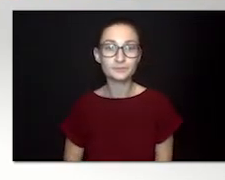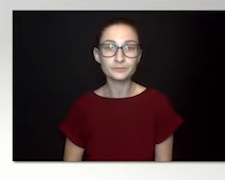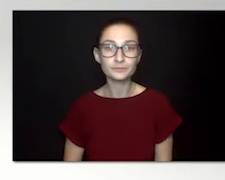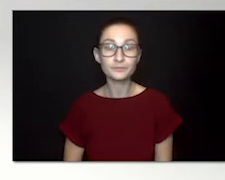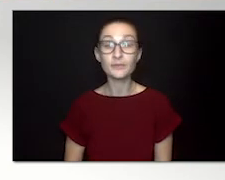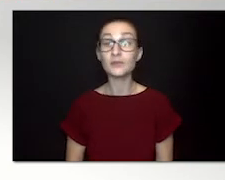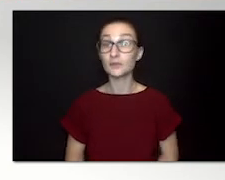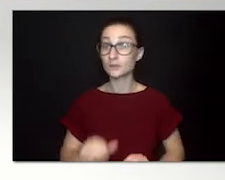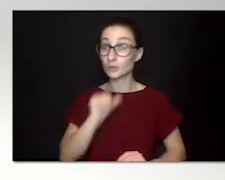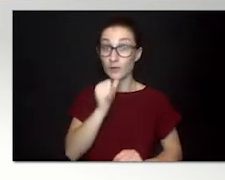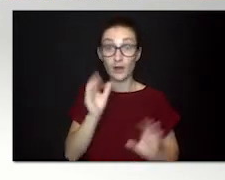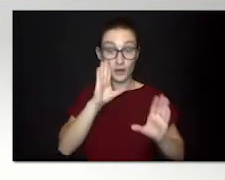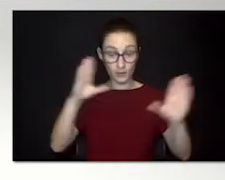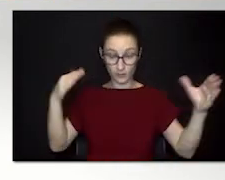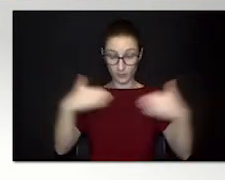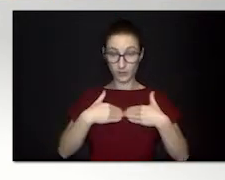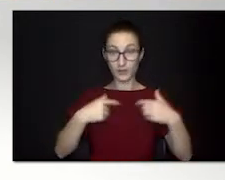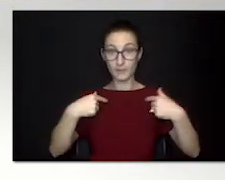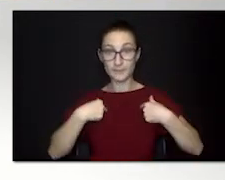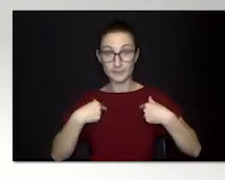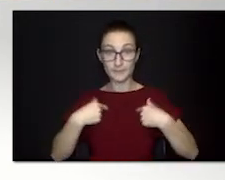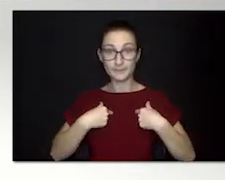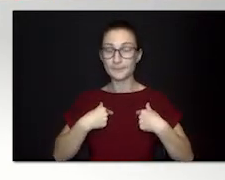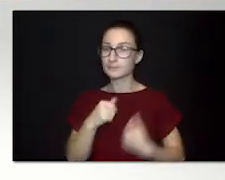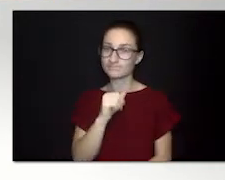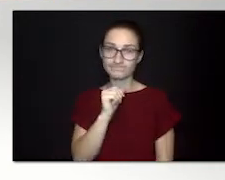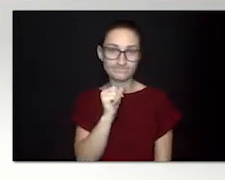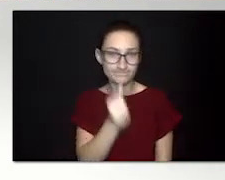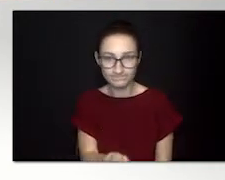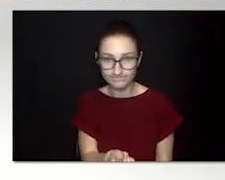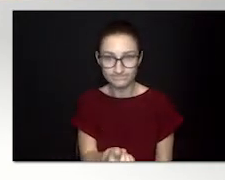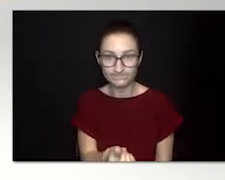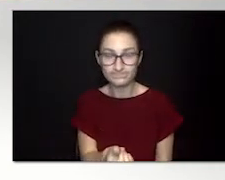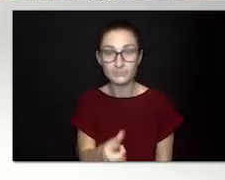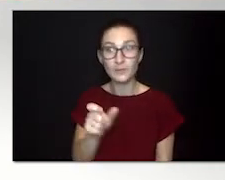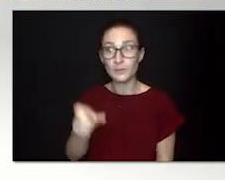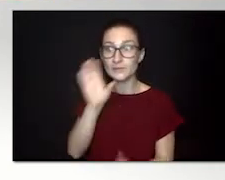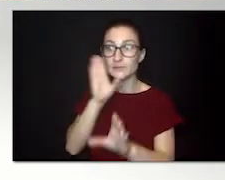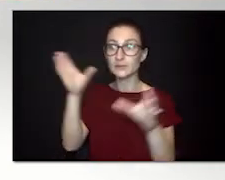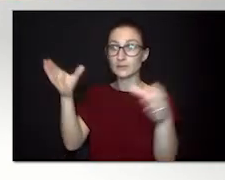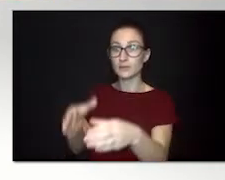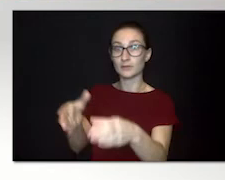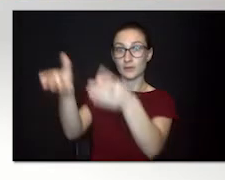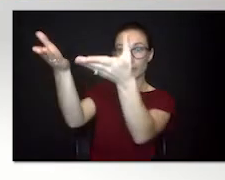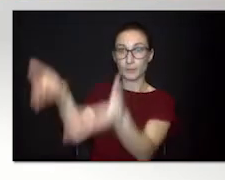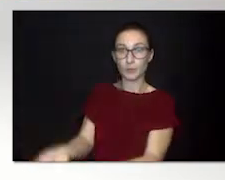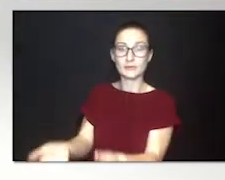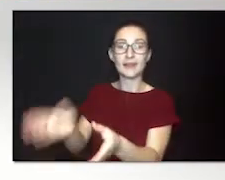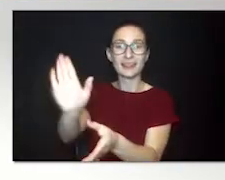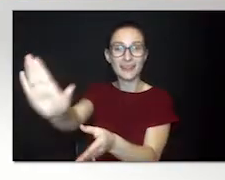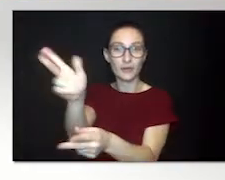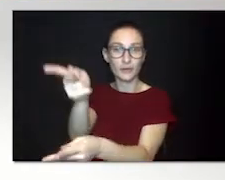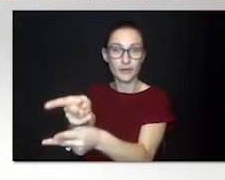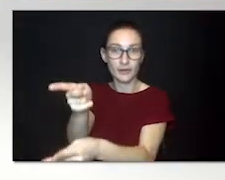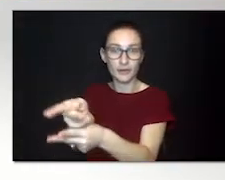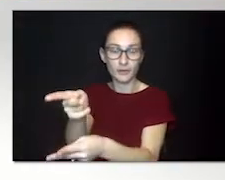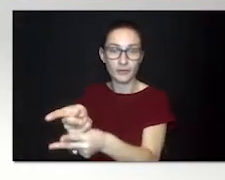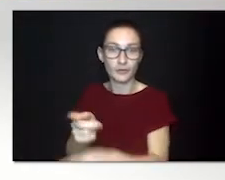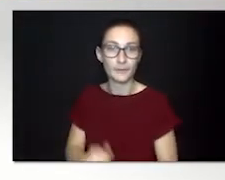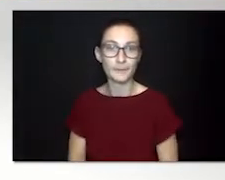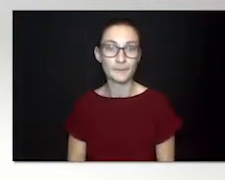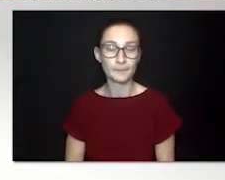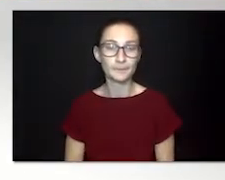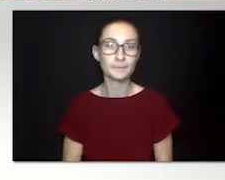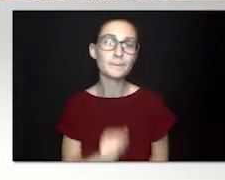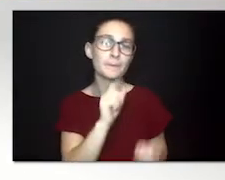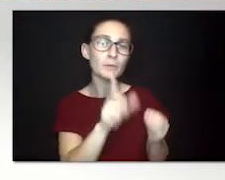that you're not doing the best for you, but for who's ever in your care. And that is a high burden and a high standard that the courts do hold you to.